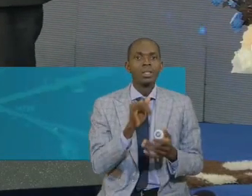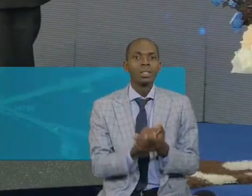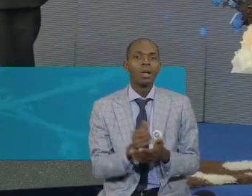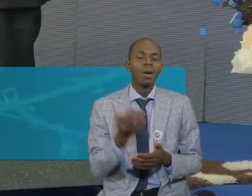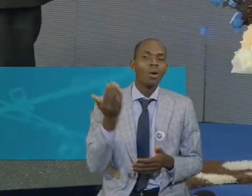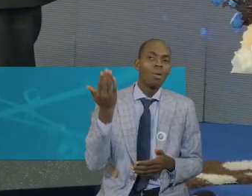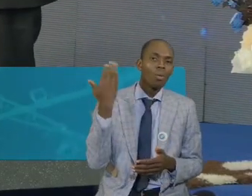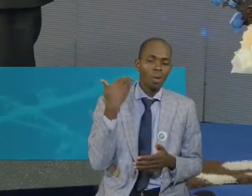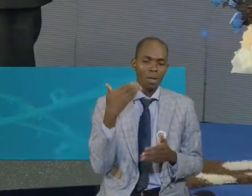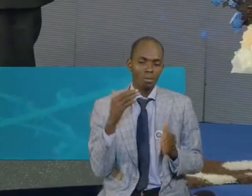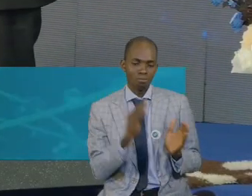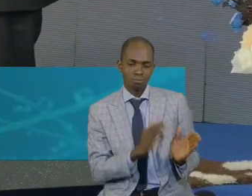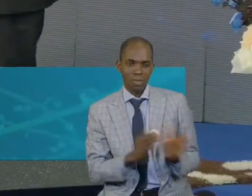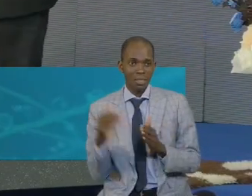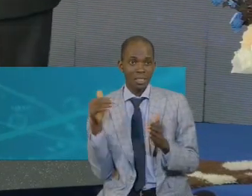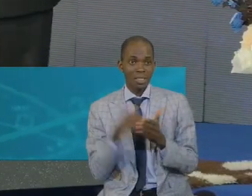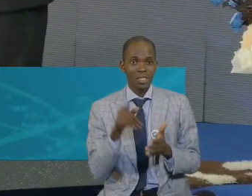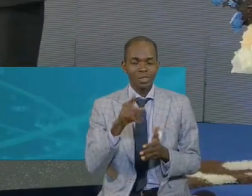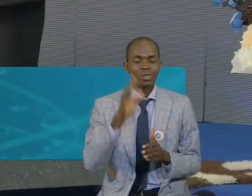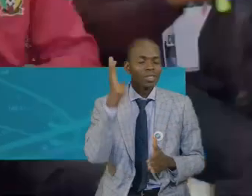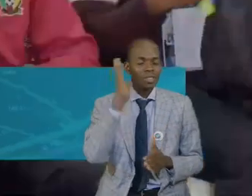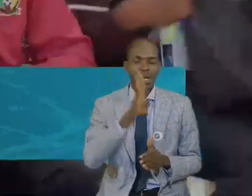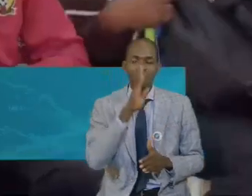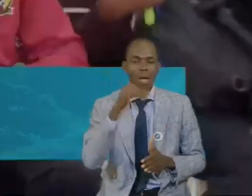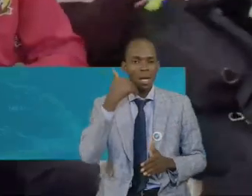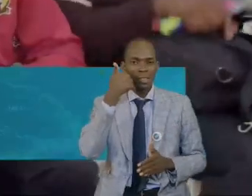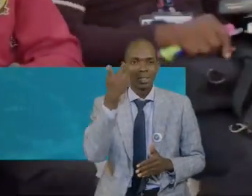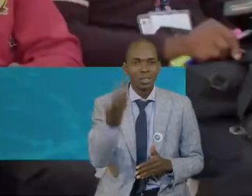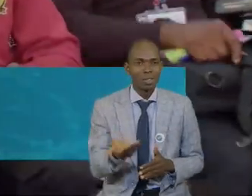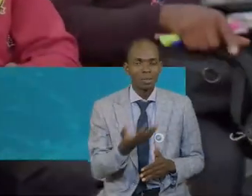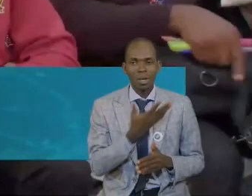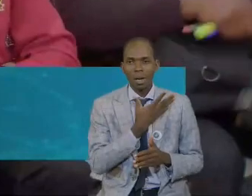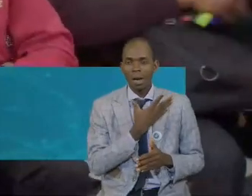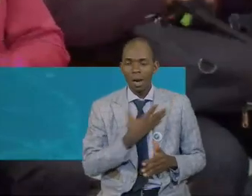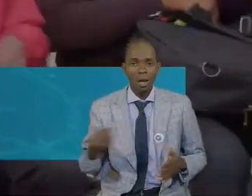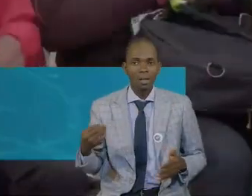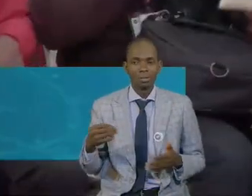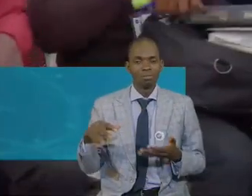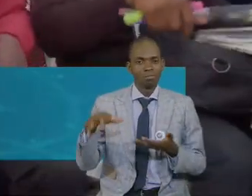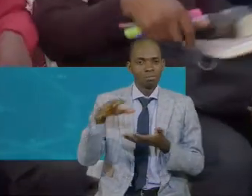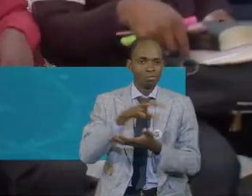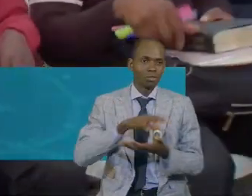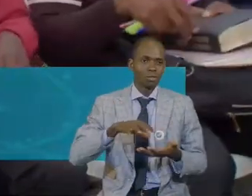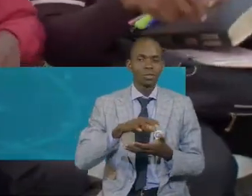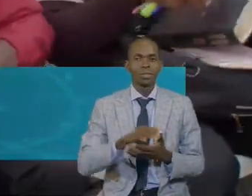thee shall be ashamed and confounded.